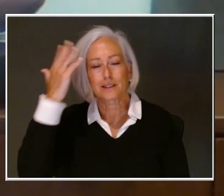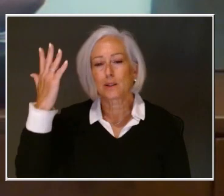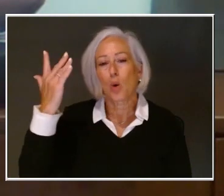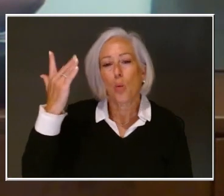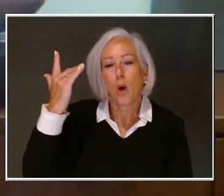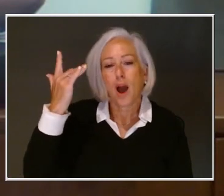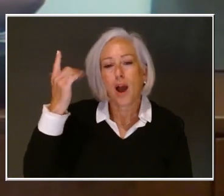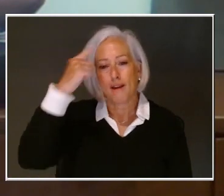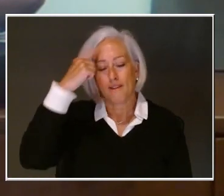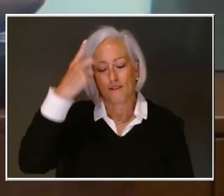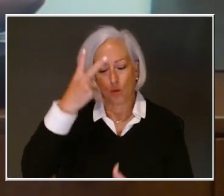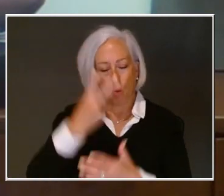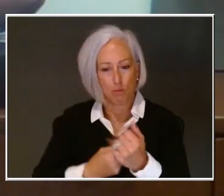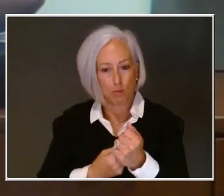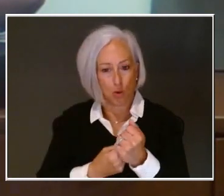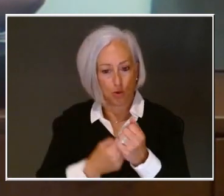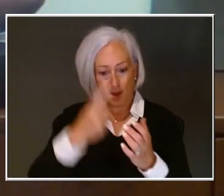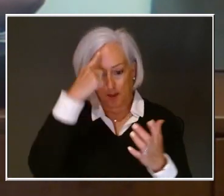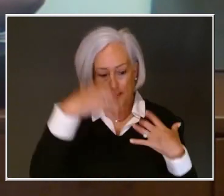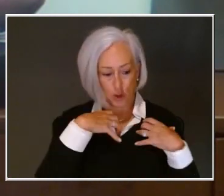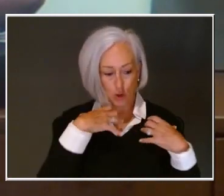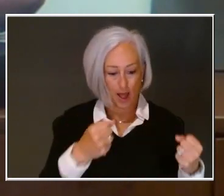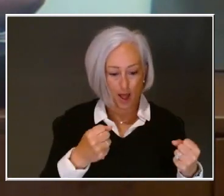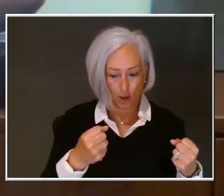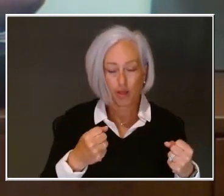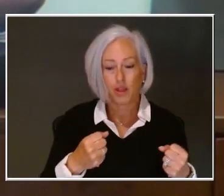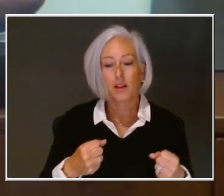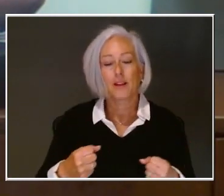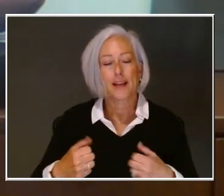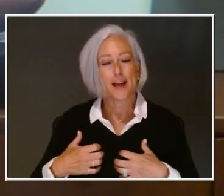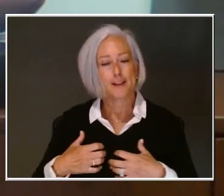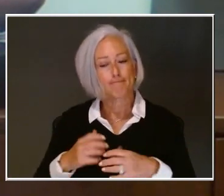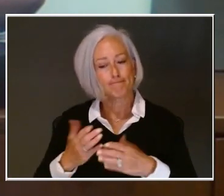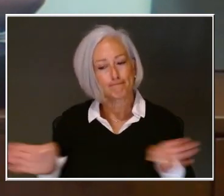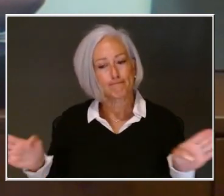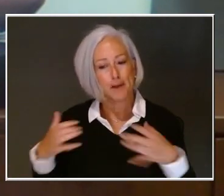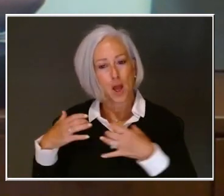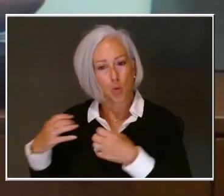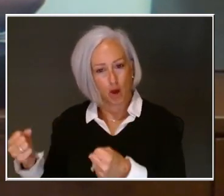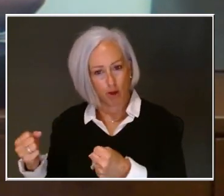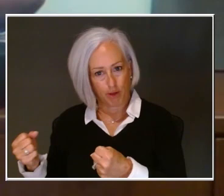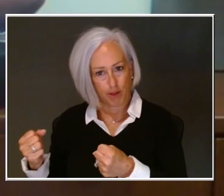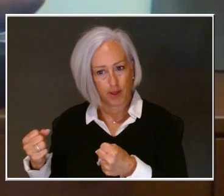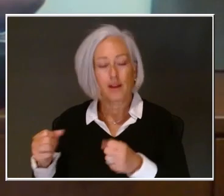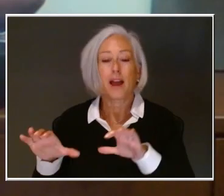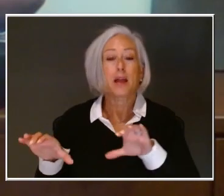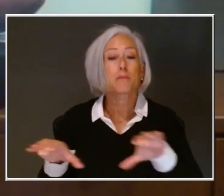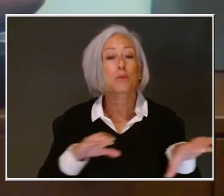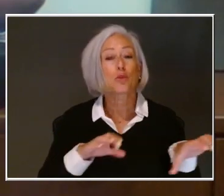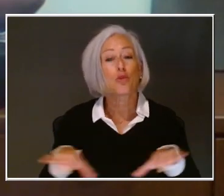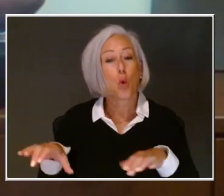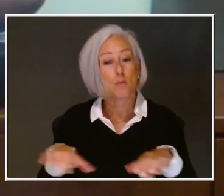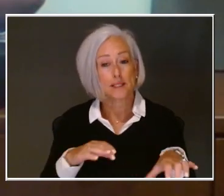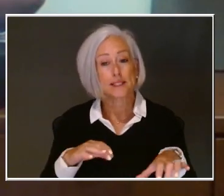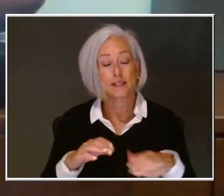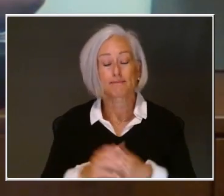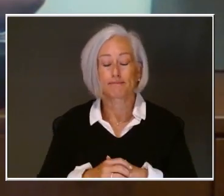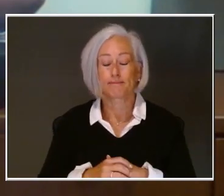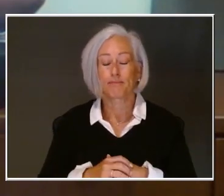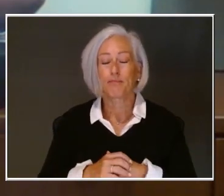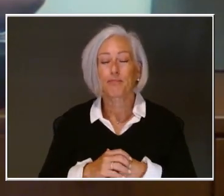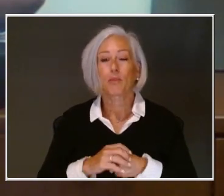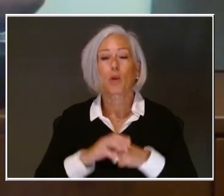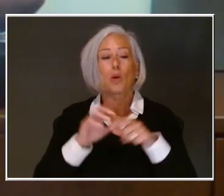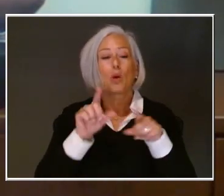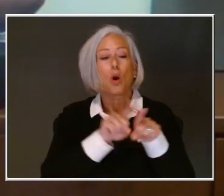health as well as and wellness, but also even potentially performance. In addition to that, we have, on